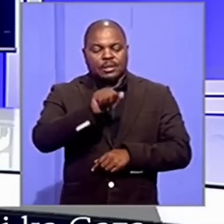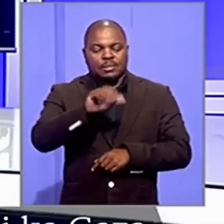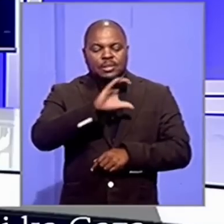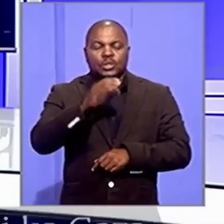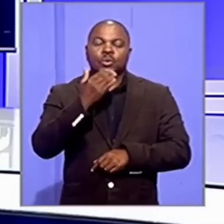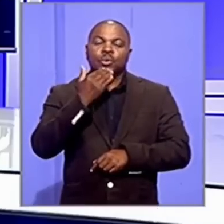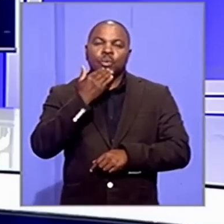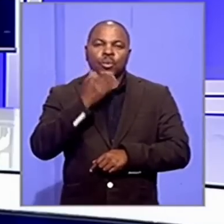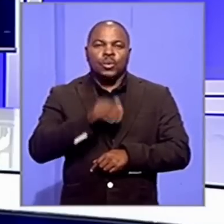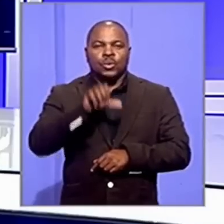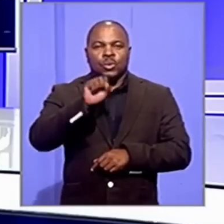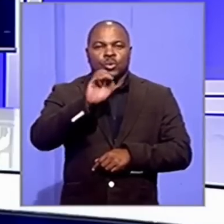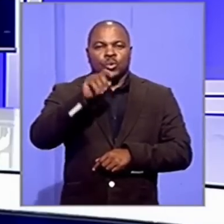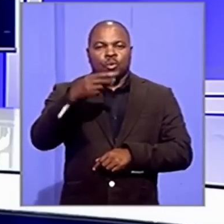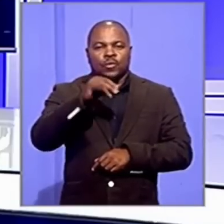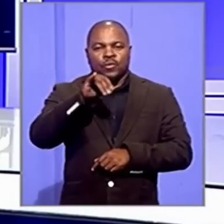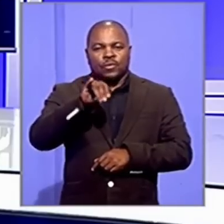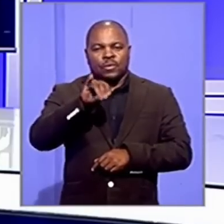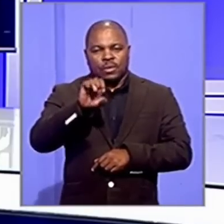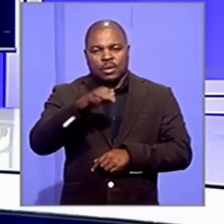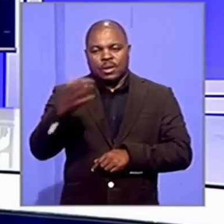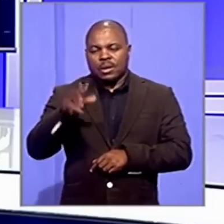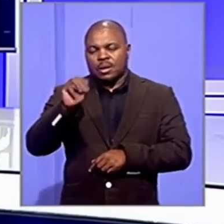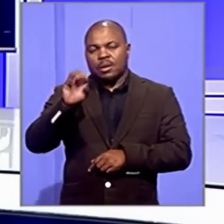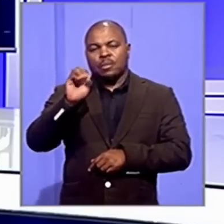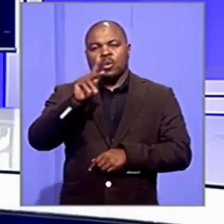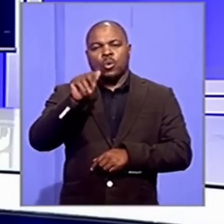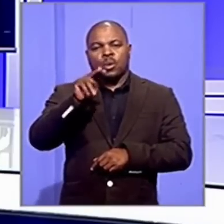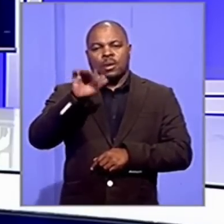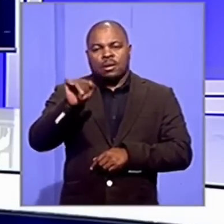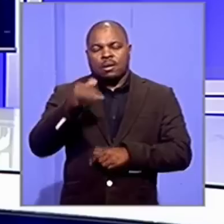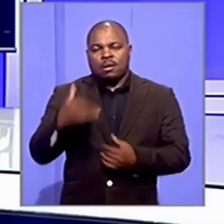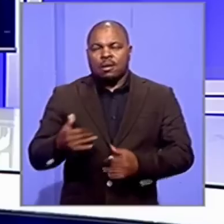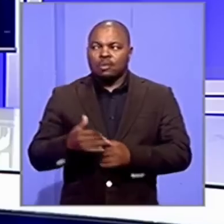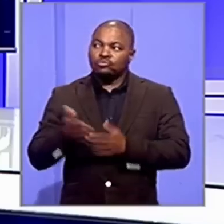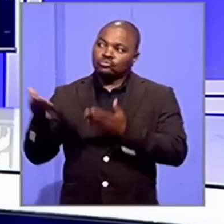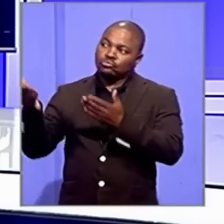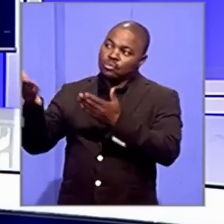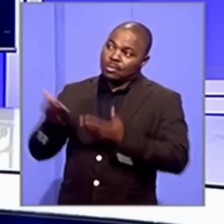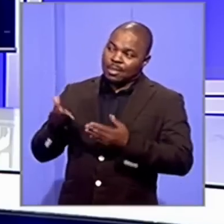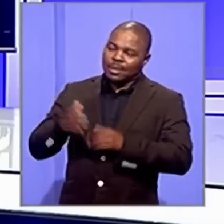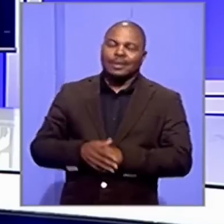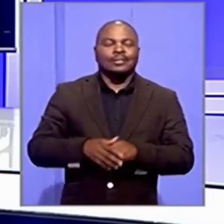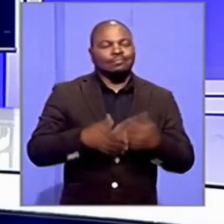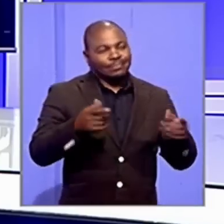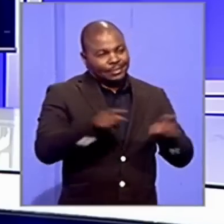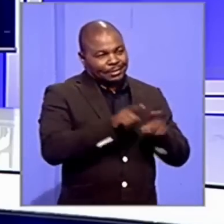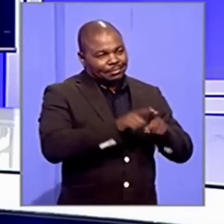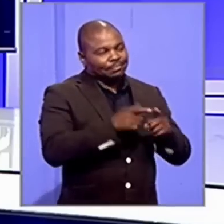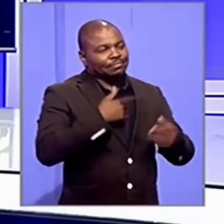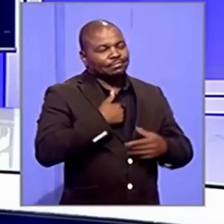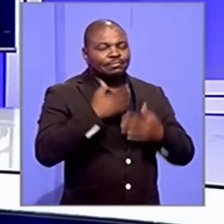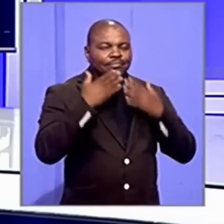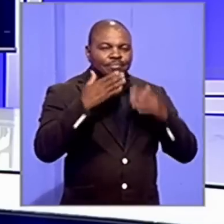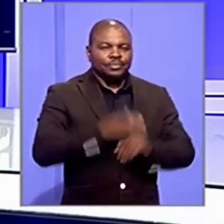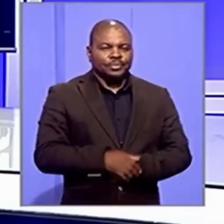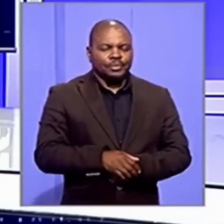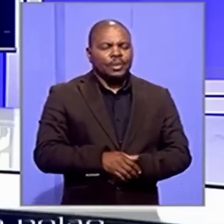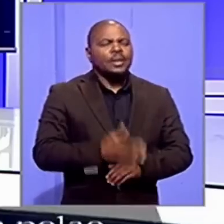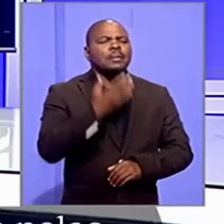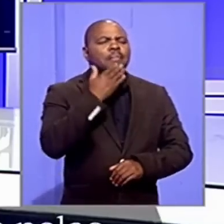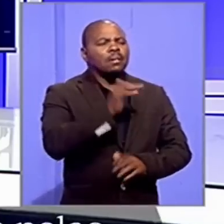mo mogaleng. Sophie re a go amogela. Ke a leboa kgaitsedi. Nke o re